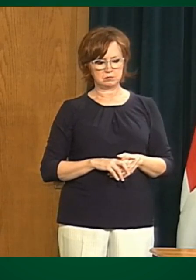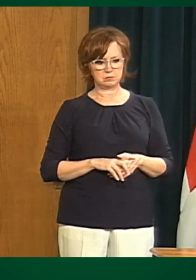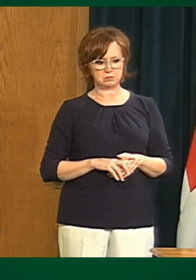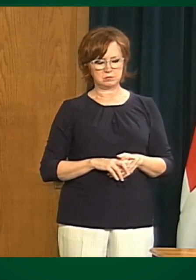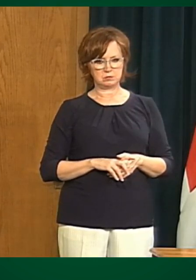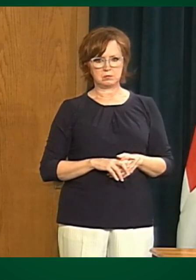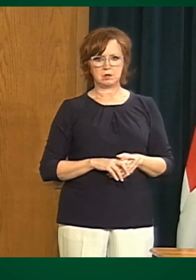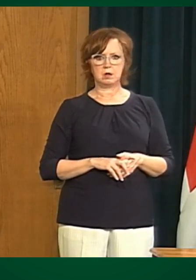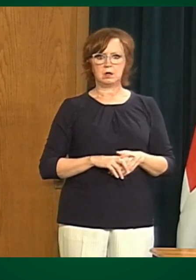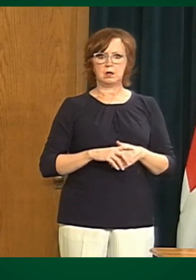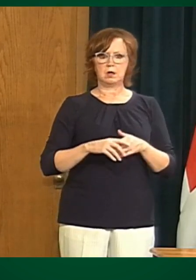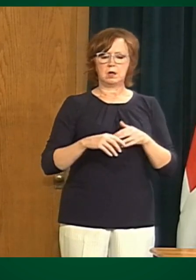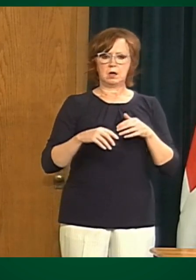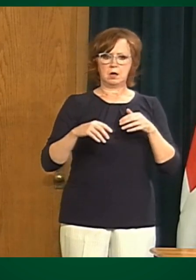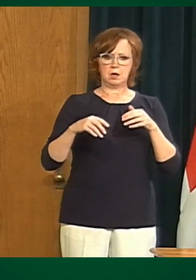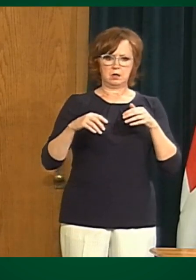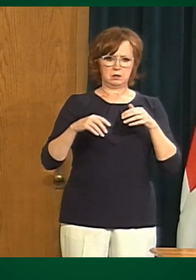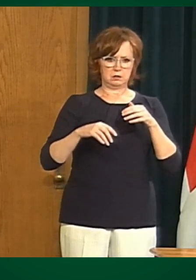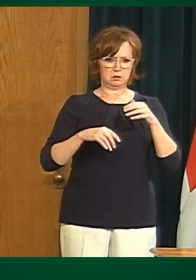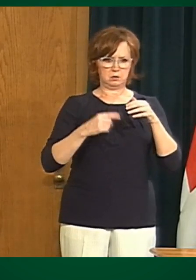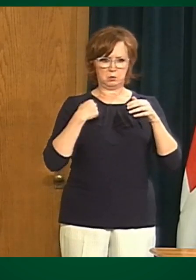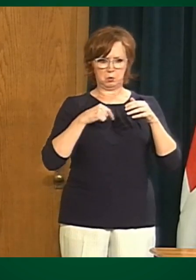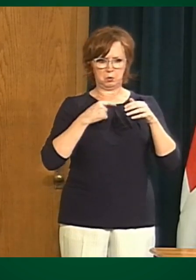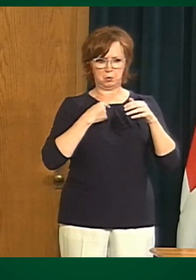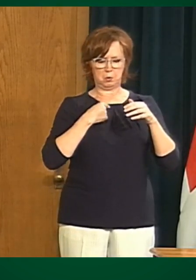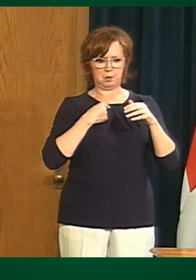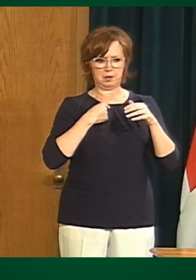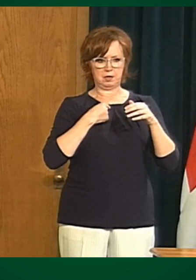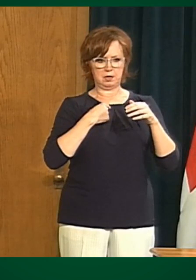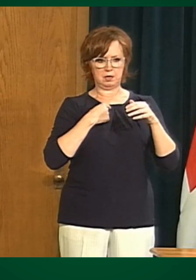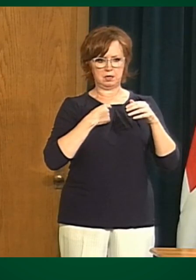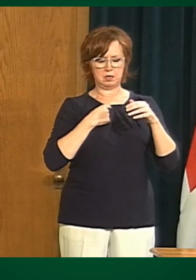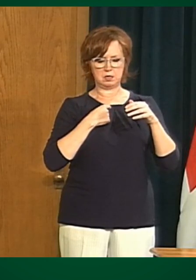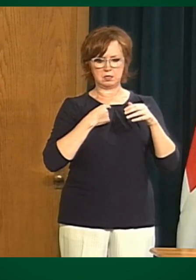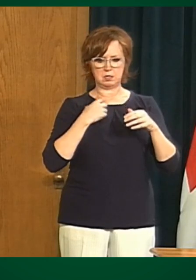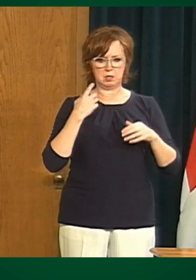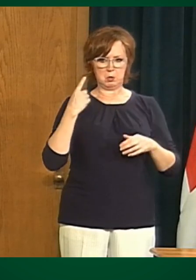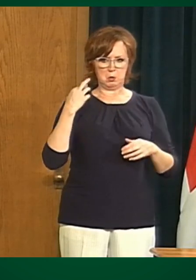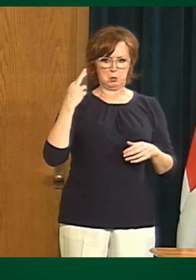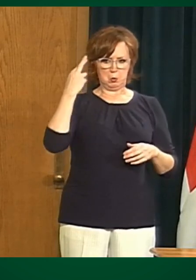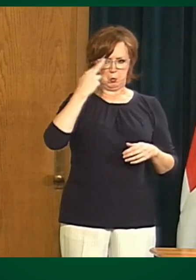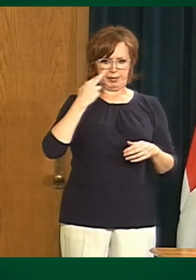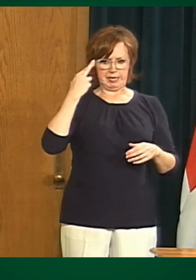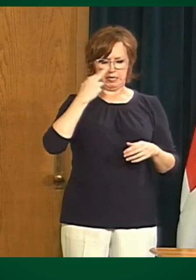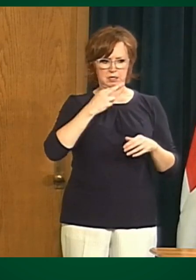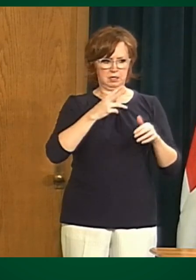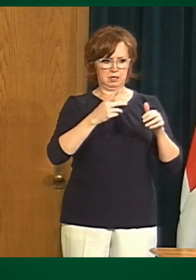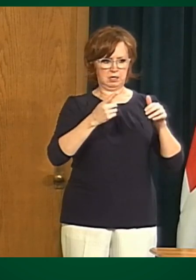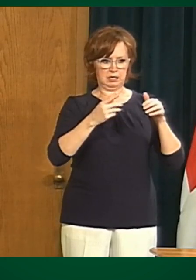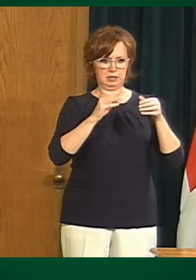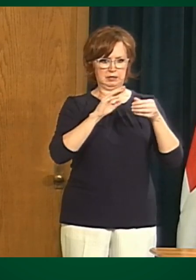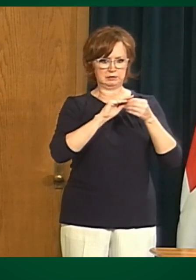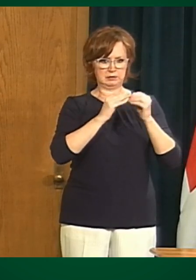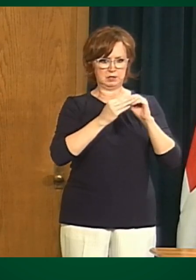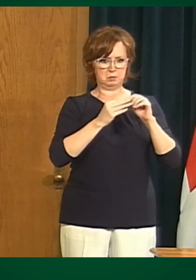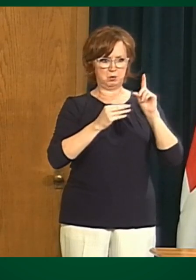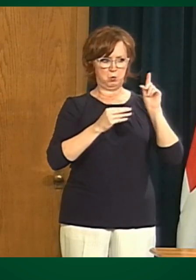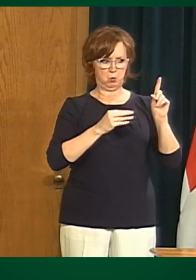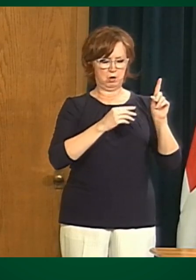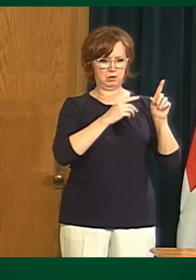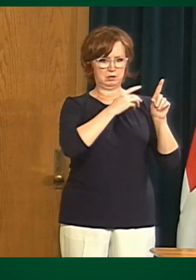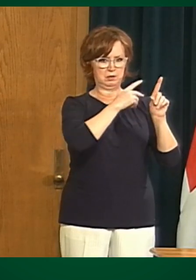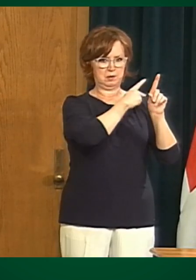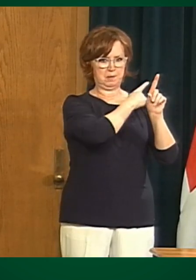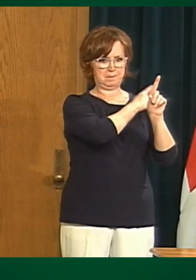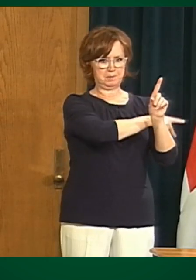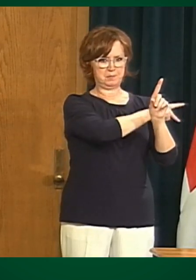When we realized that there was a very first transmission, we started discussion already